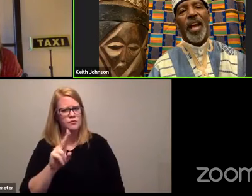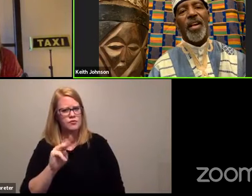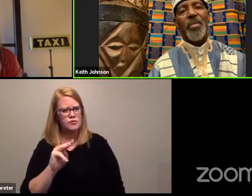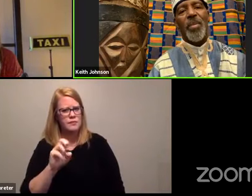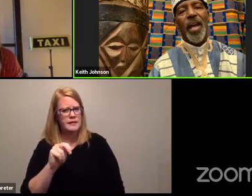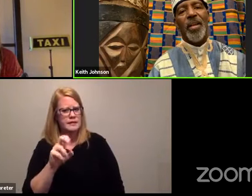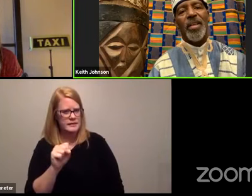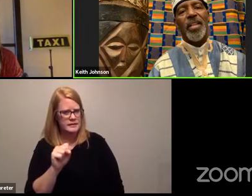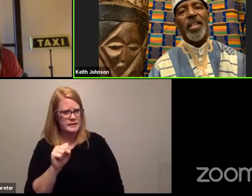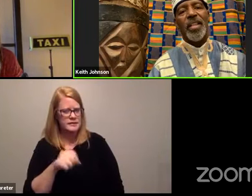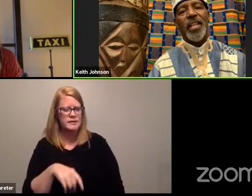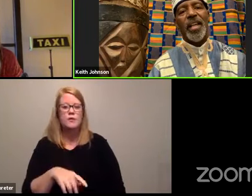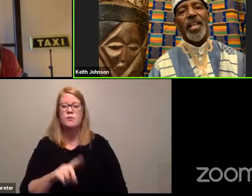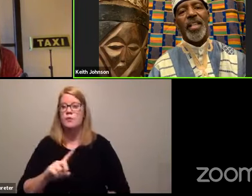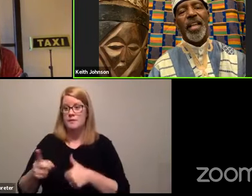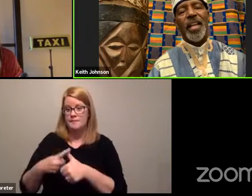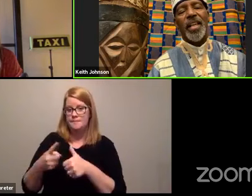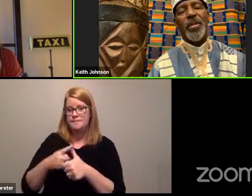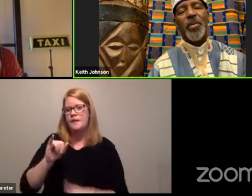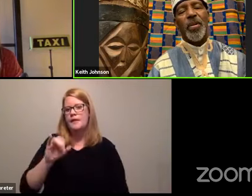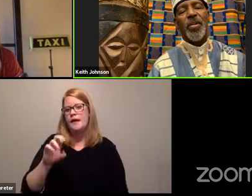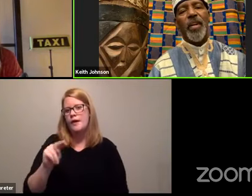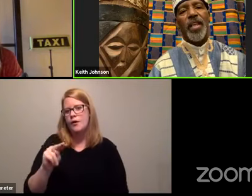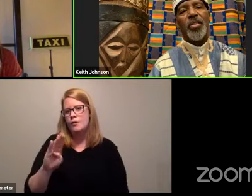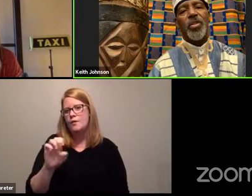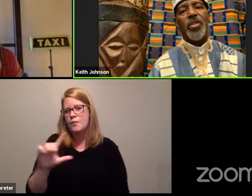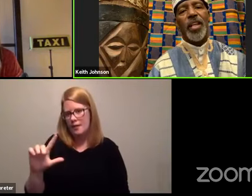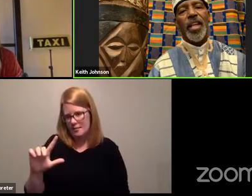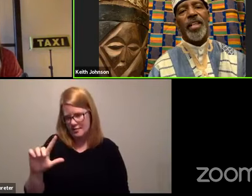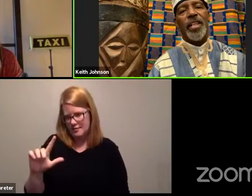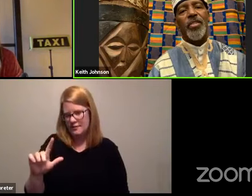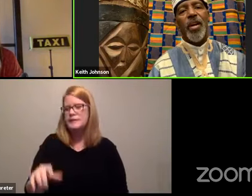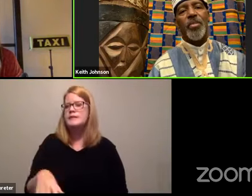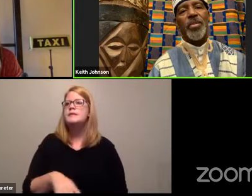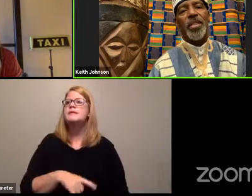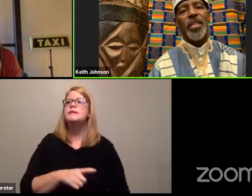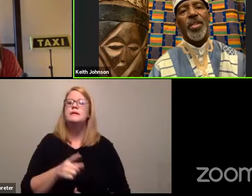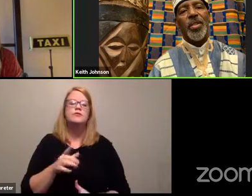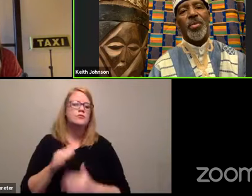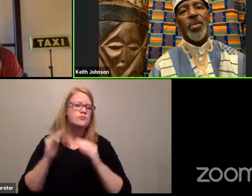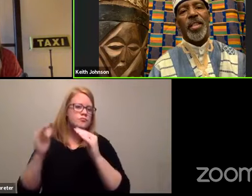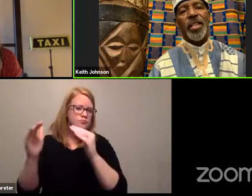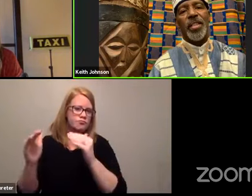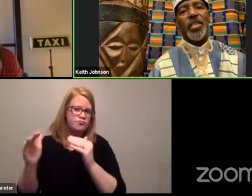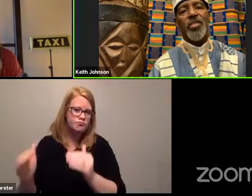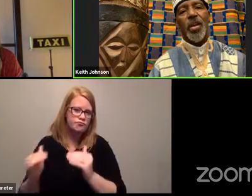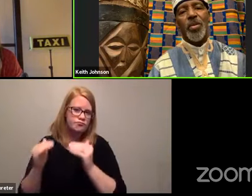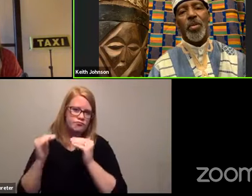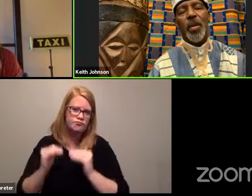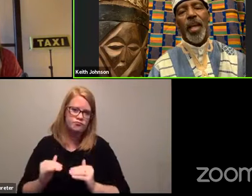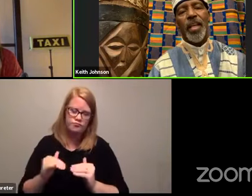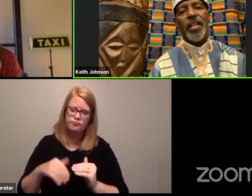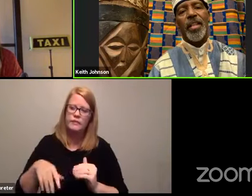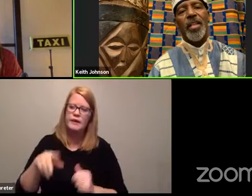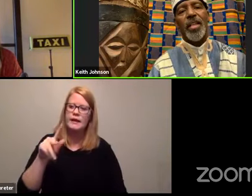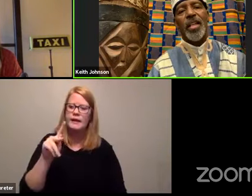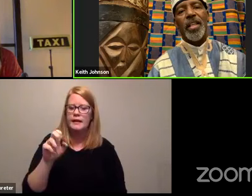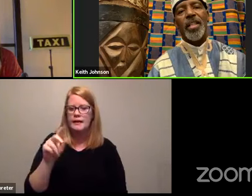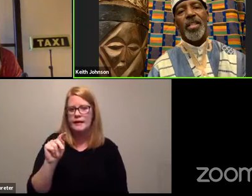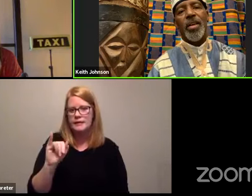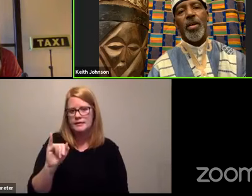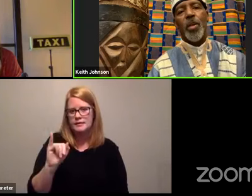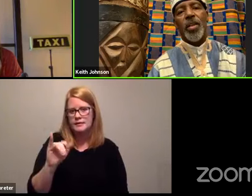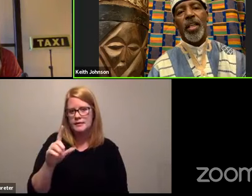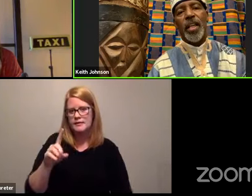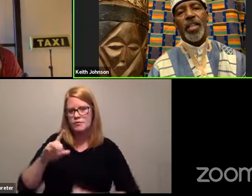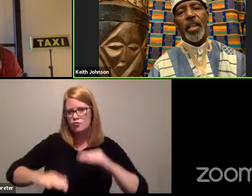the iron bell, and then I progressed to the keti drums, which is the drums played in